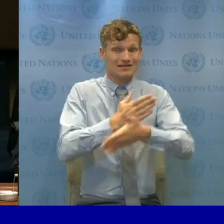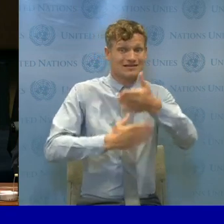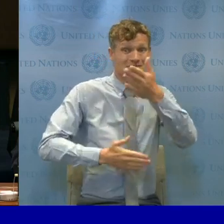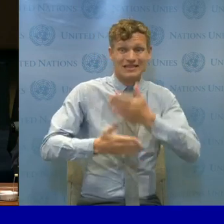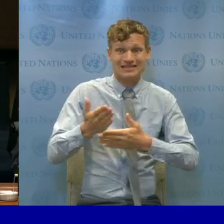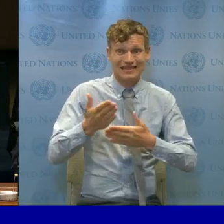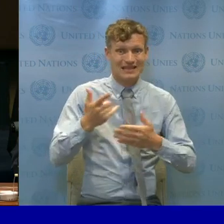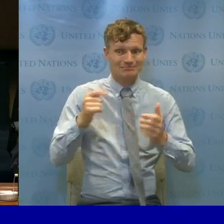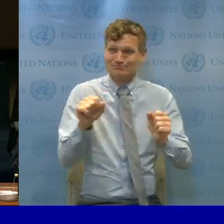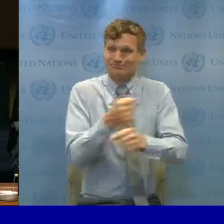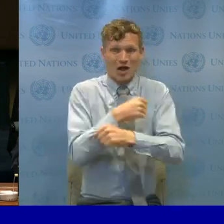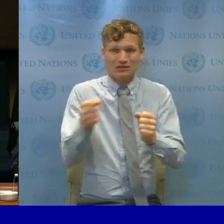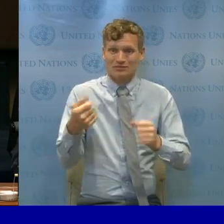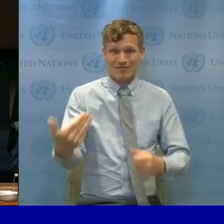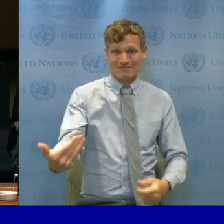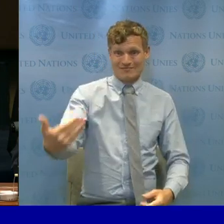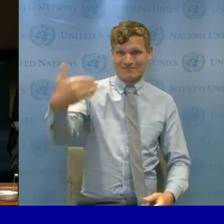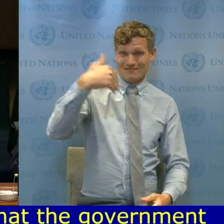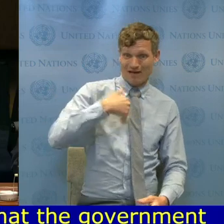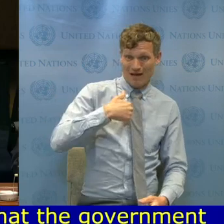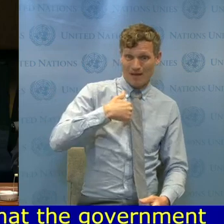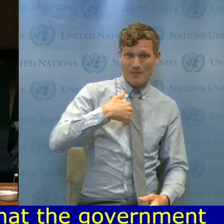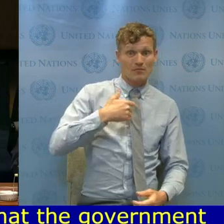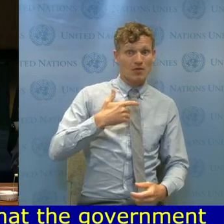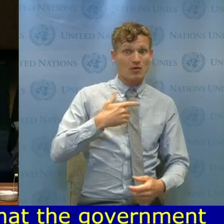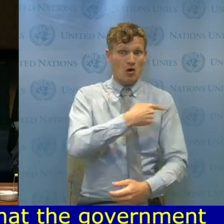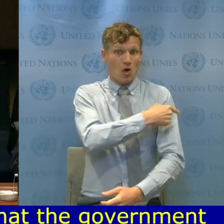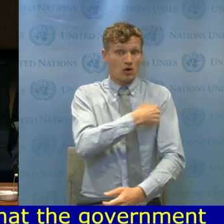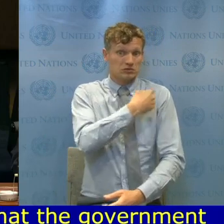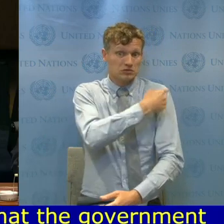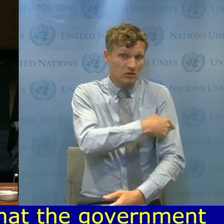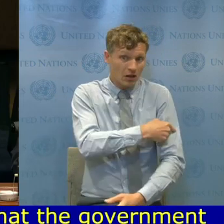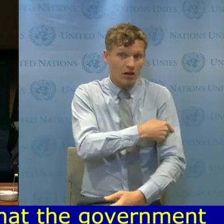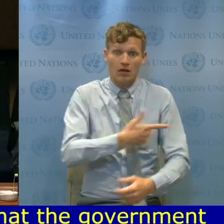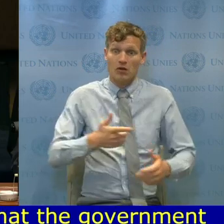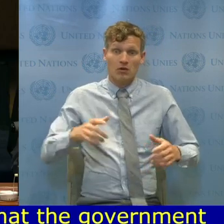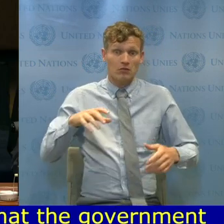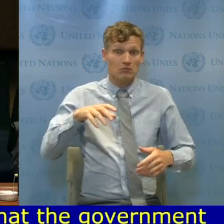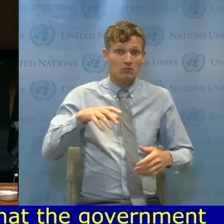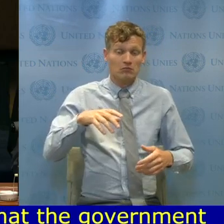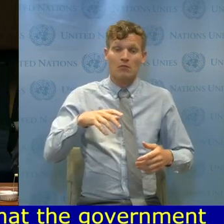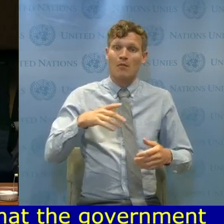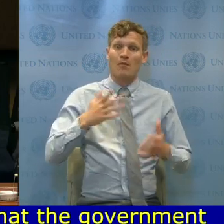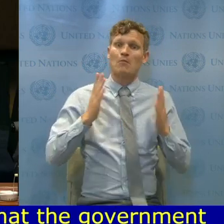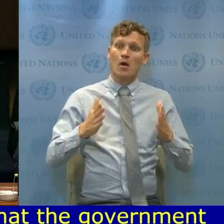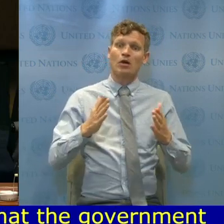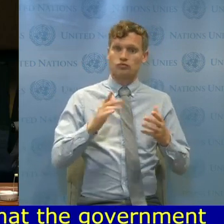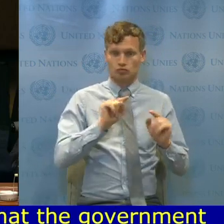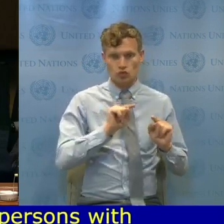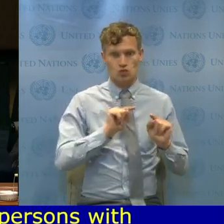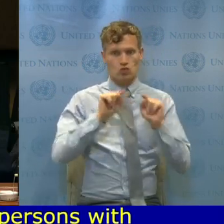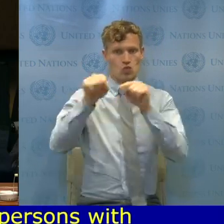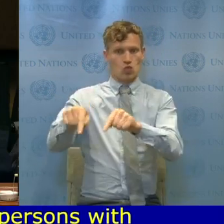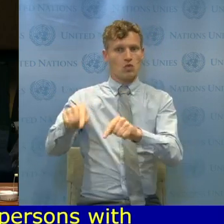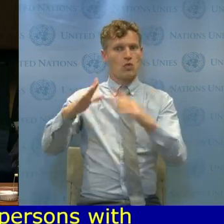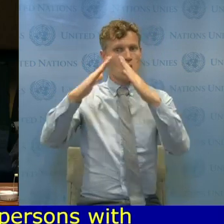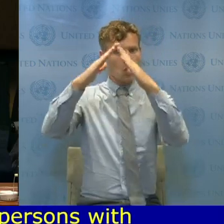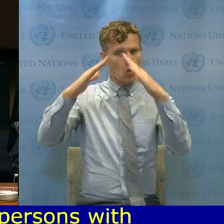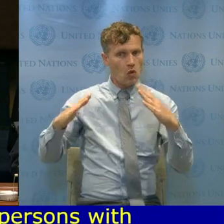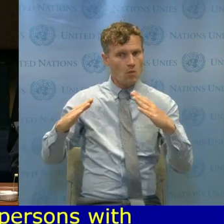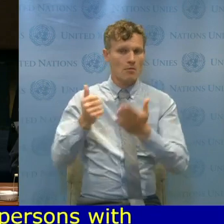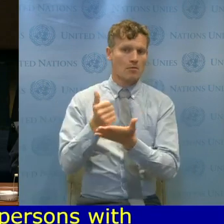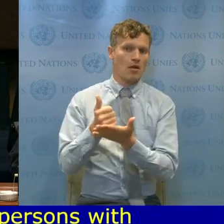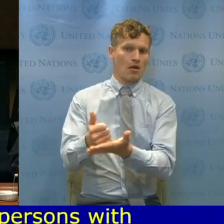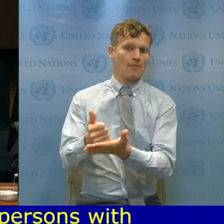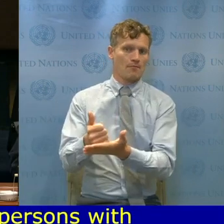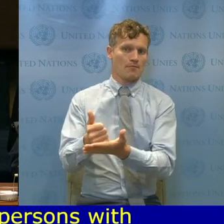difficulty in using medical institutions directly. In accordance with Article 16 of the same